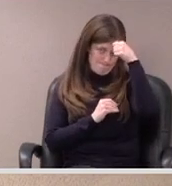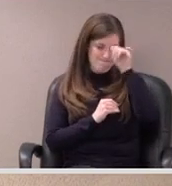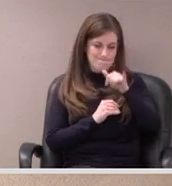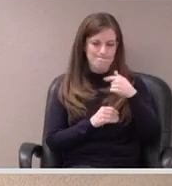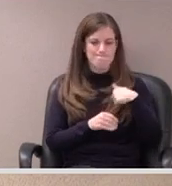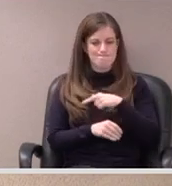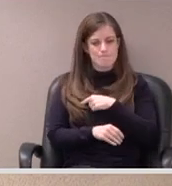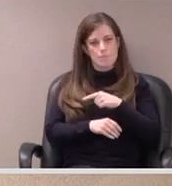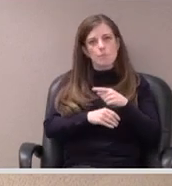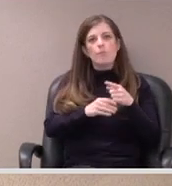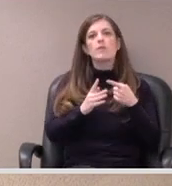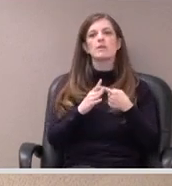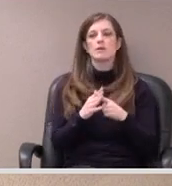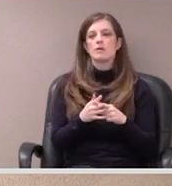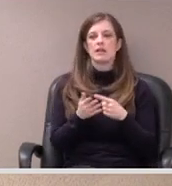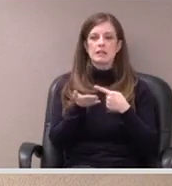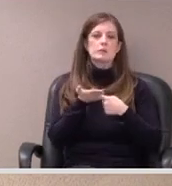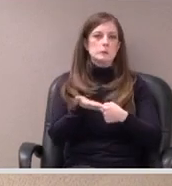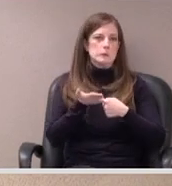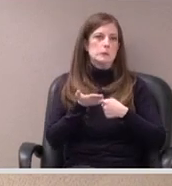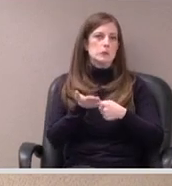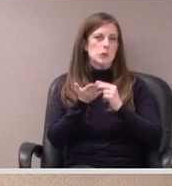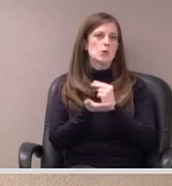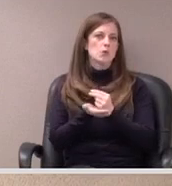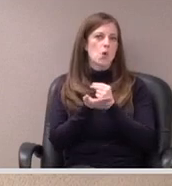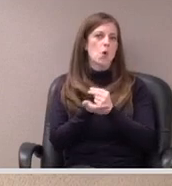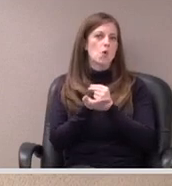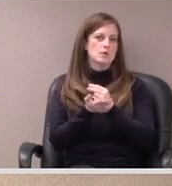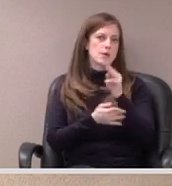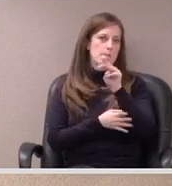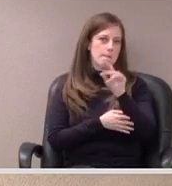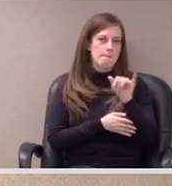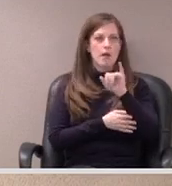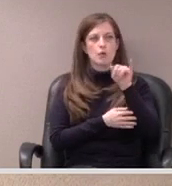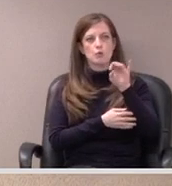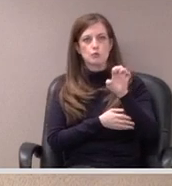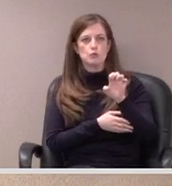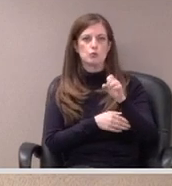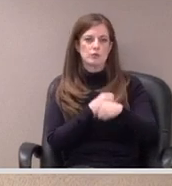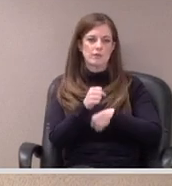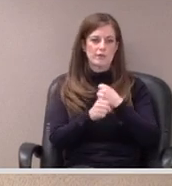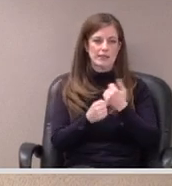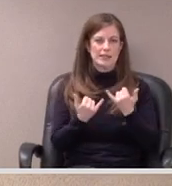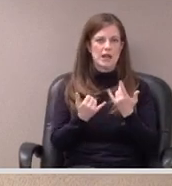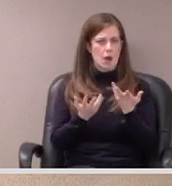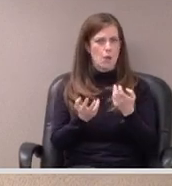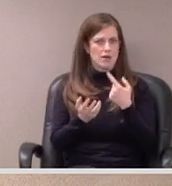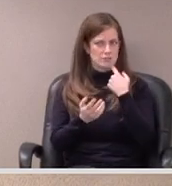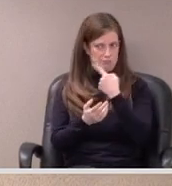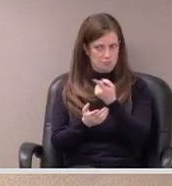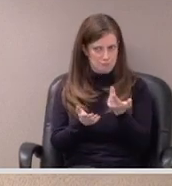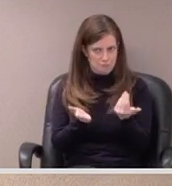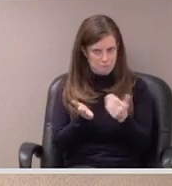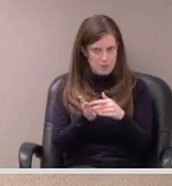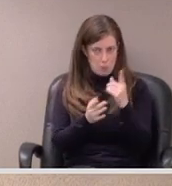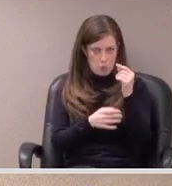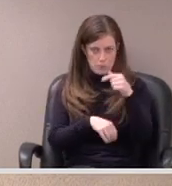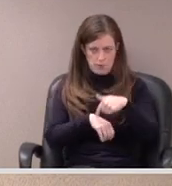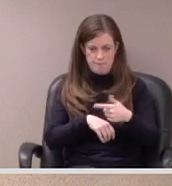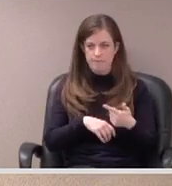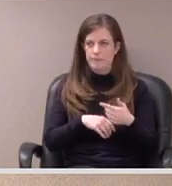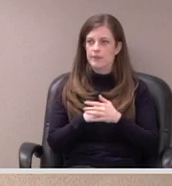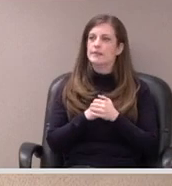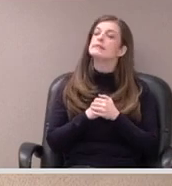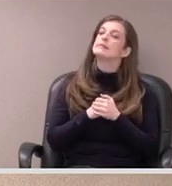begin negotiations, I guess, in May or June of this year, just wanted to repeat it one more time. And we're hoping that there